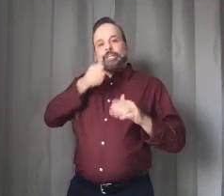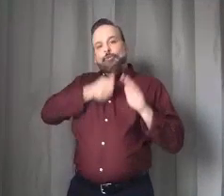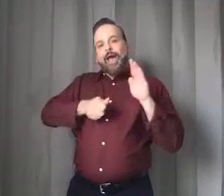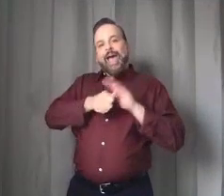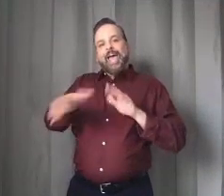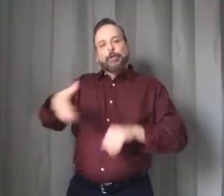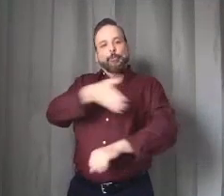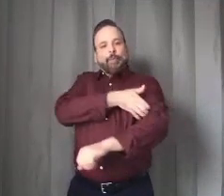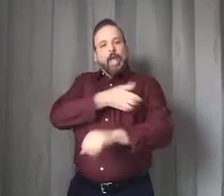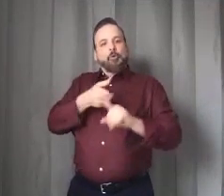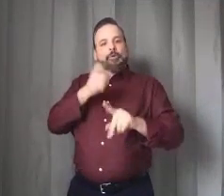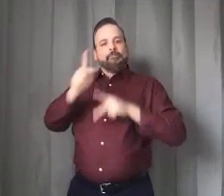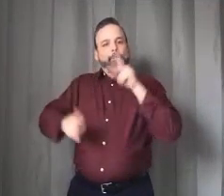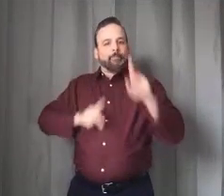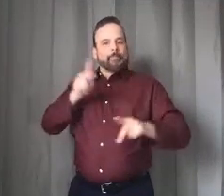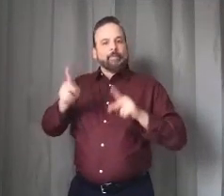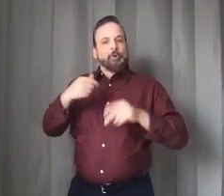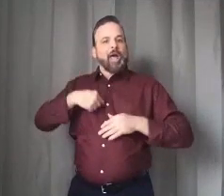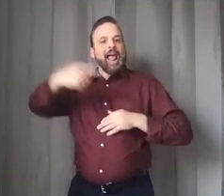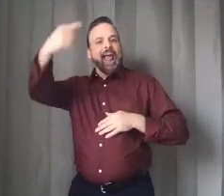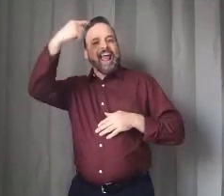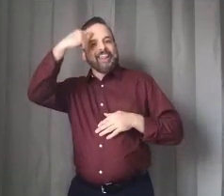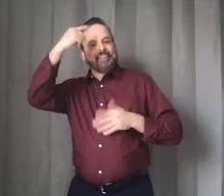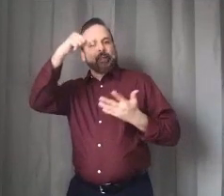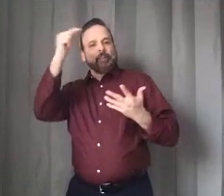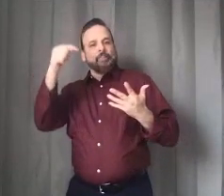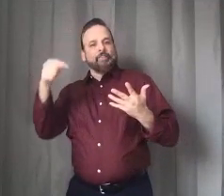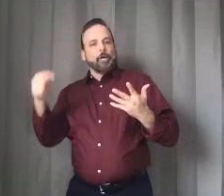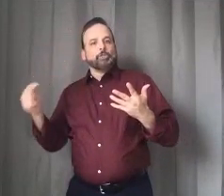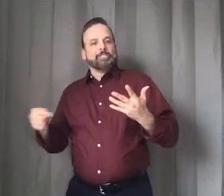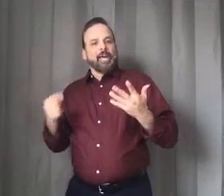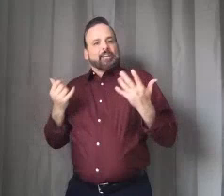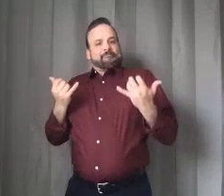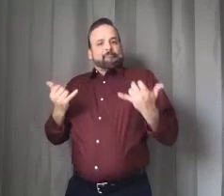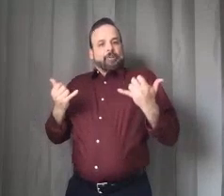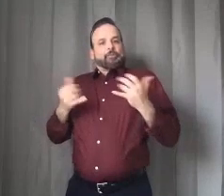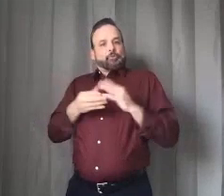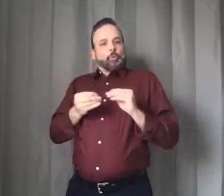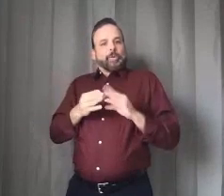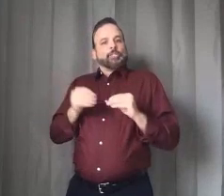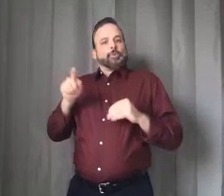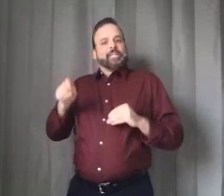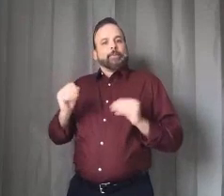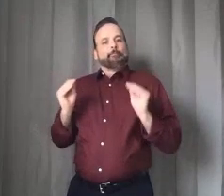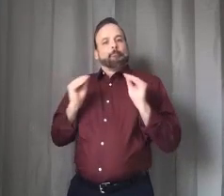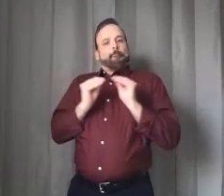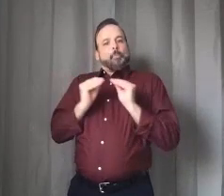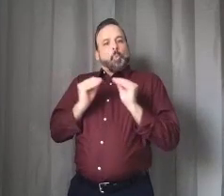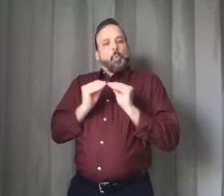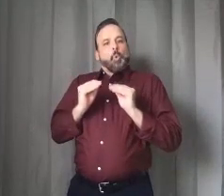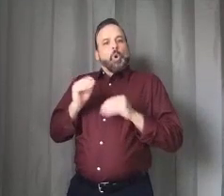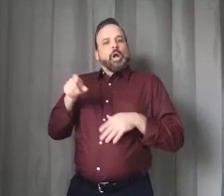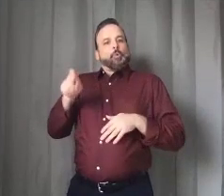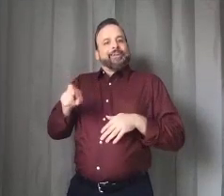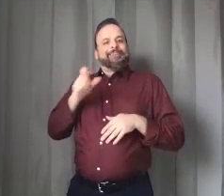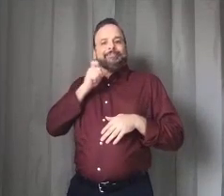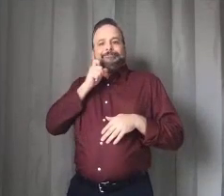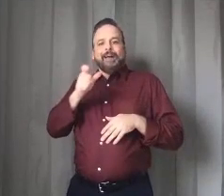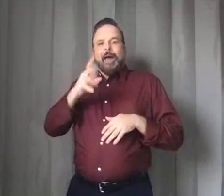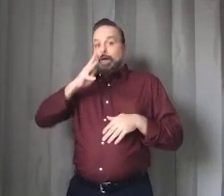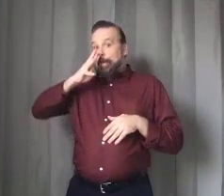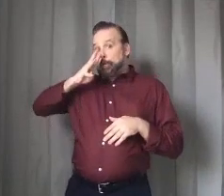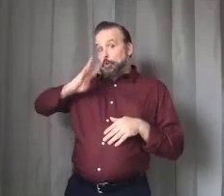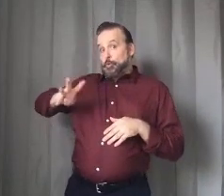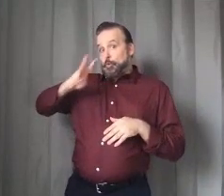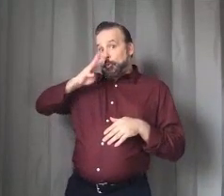from people. And so I think those kind of contemporary stories is what we kind of need more of too. We need to not ignore